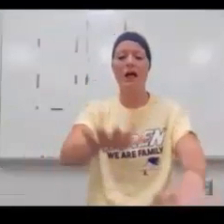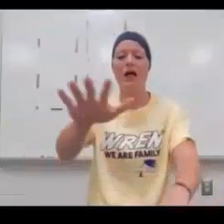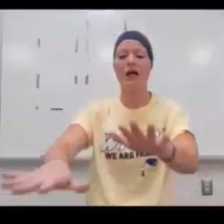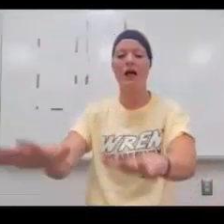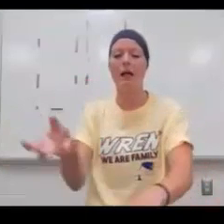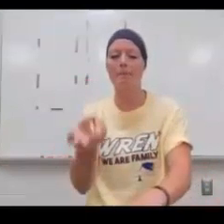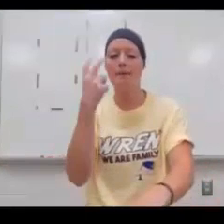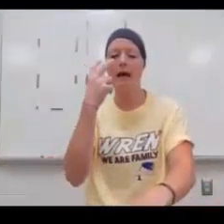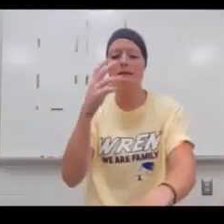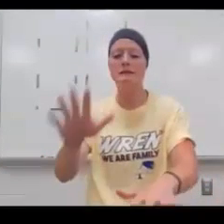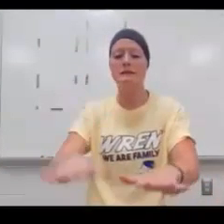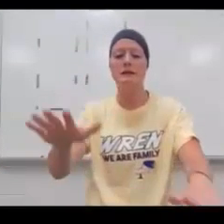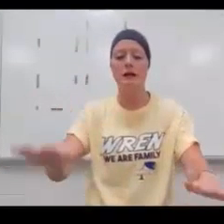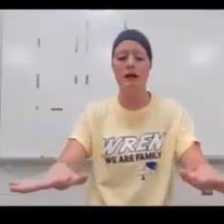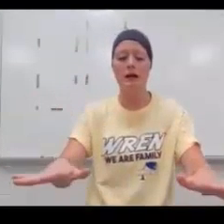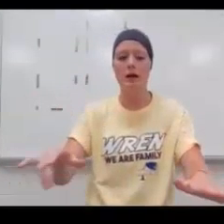can't see.